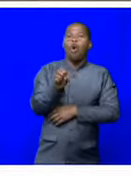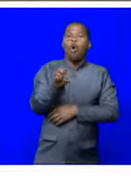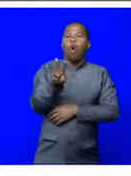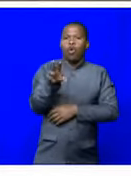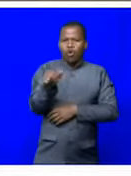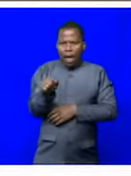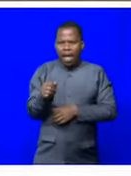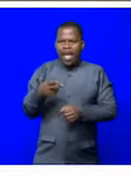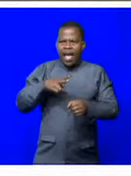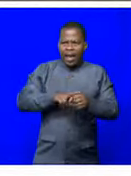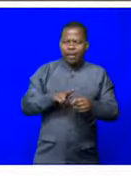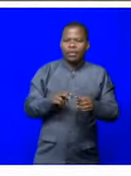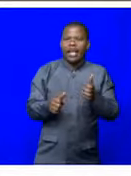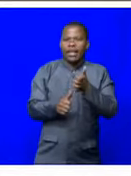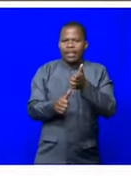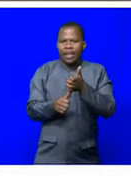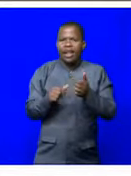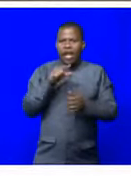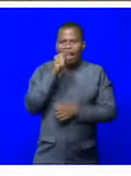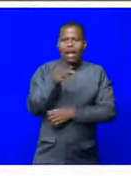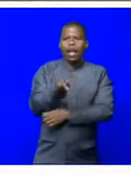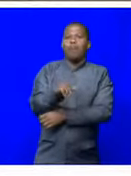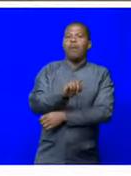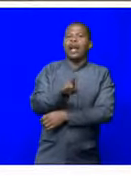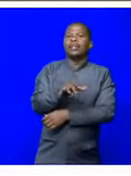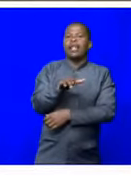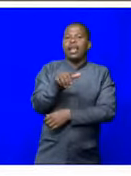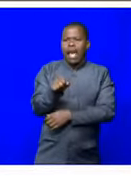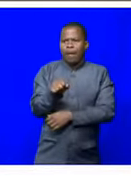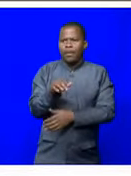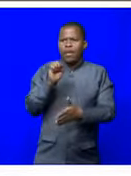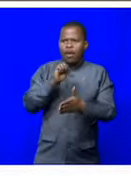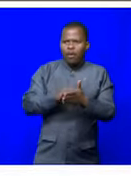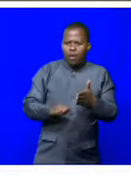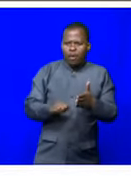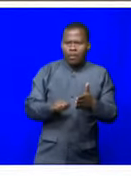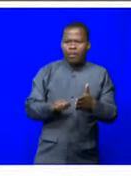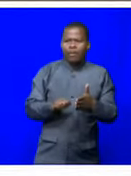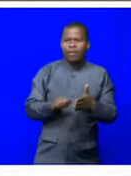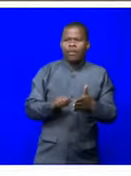asekelwa ngomaziya Bheki from PE